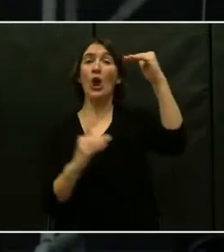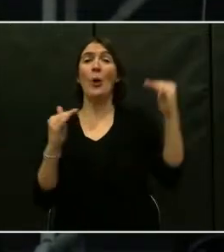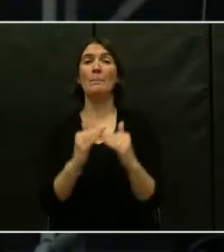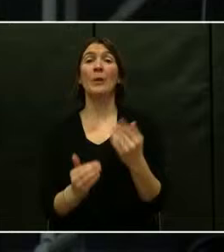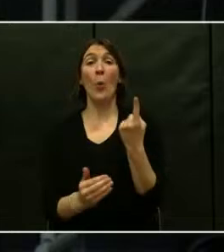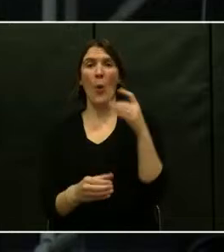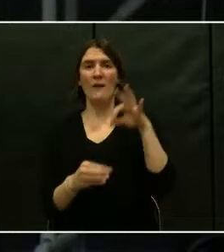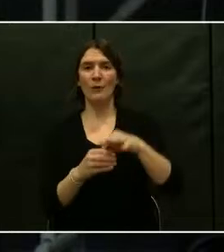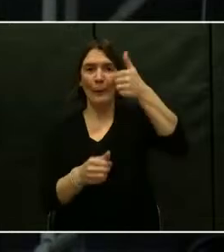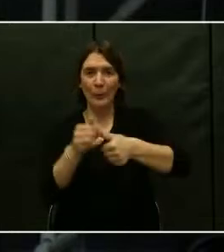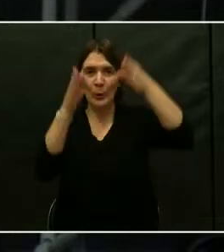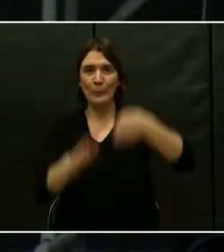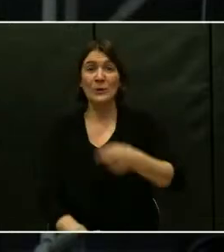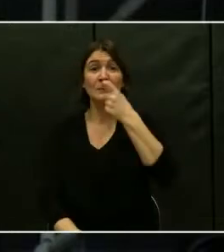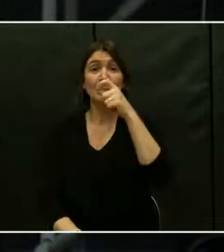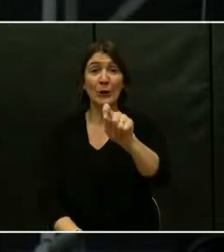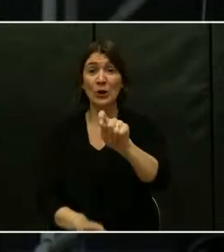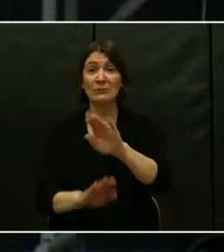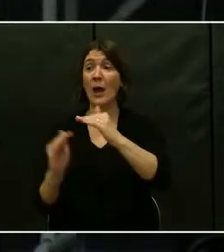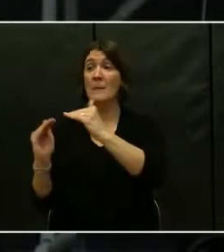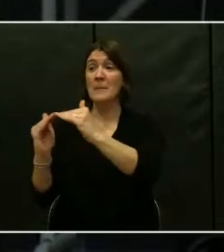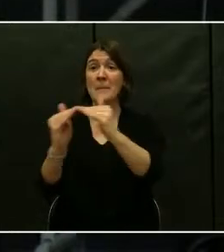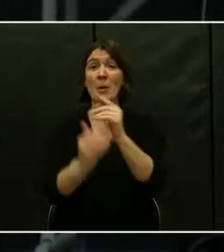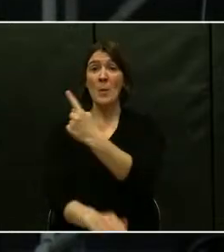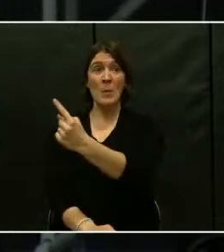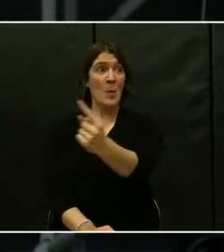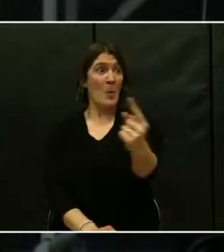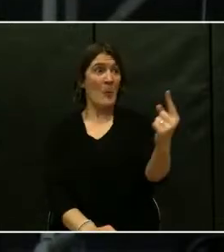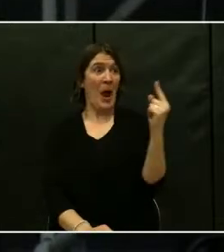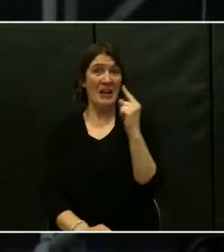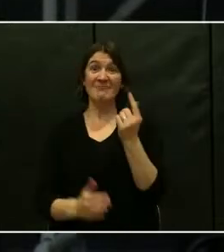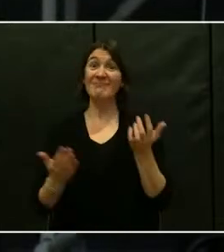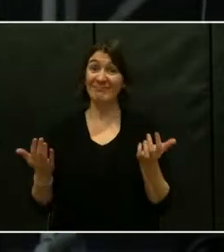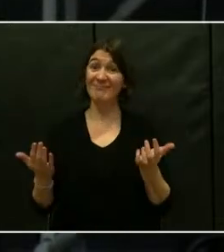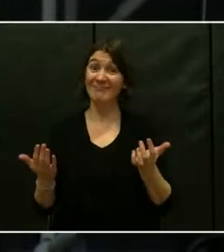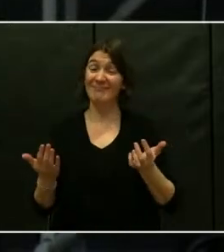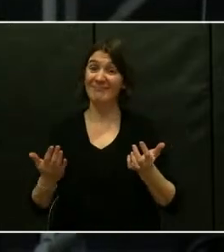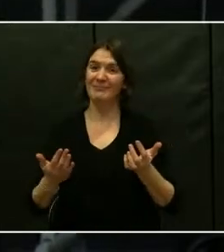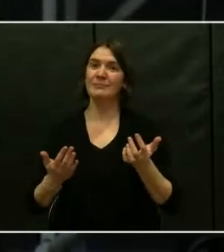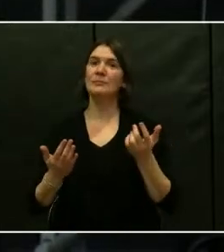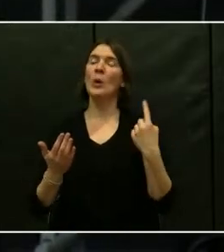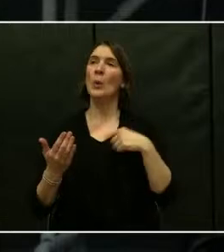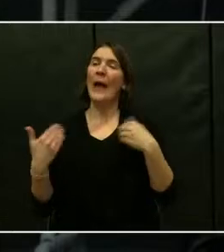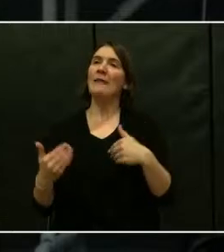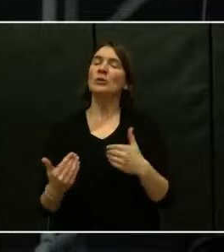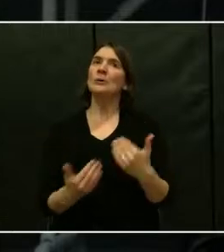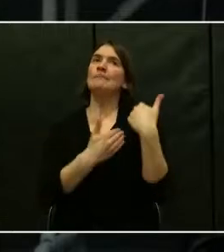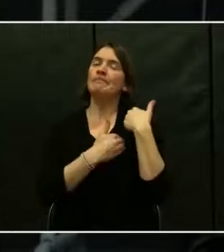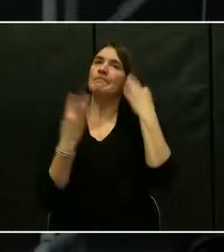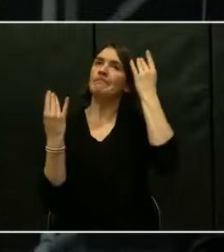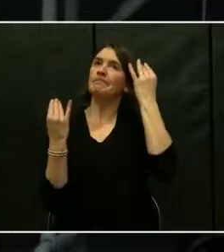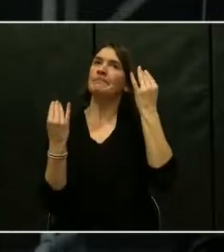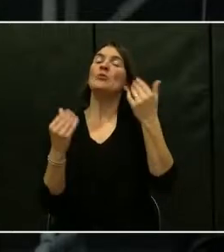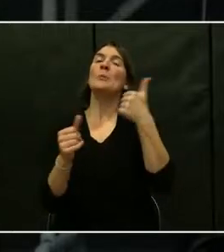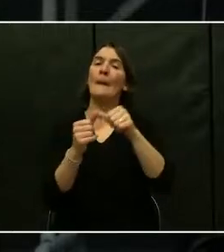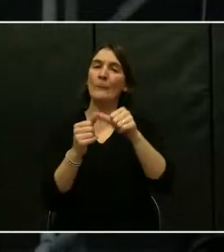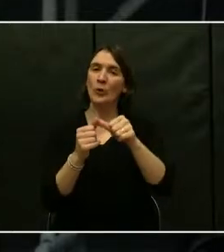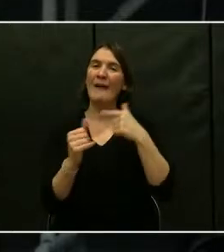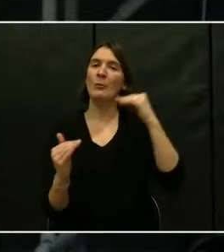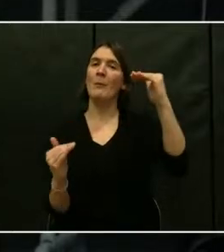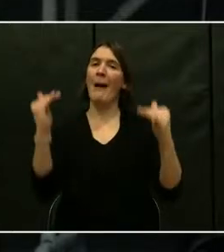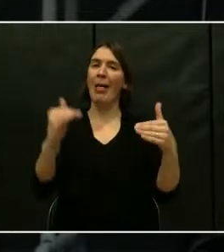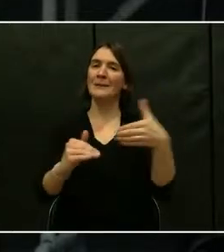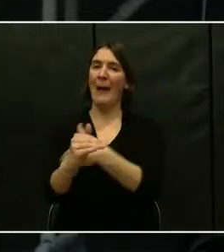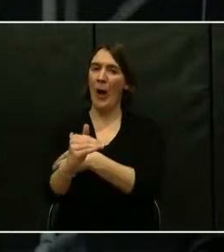vote a piece we certainly have our attentions the separation of powers can